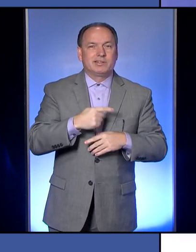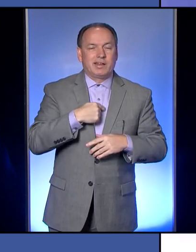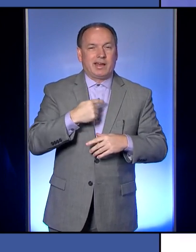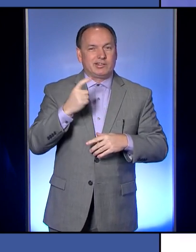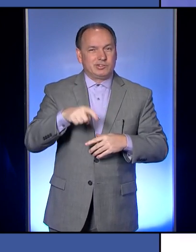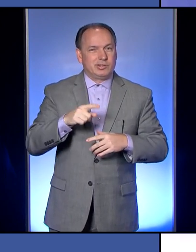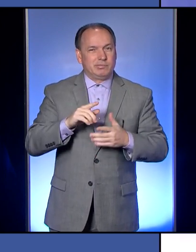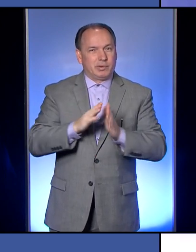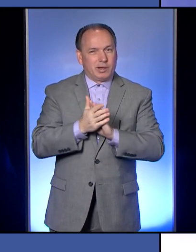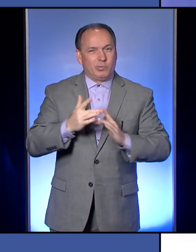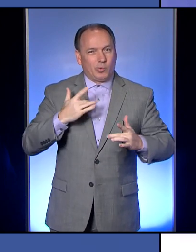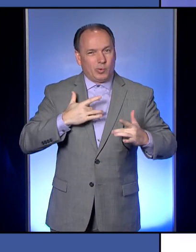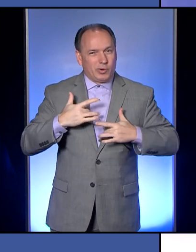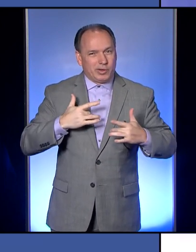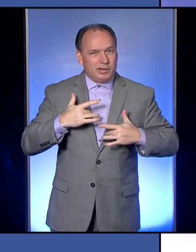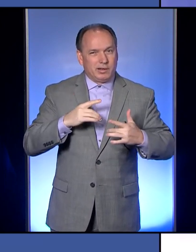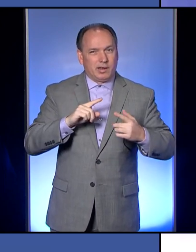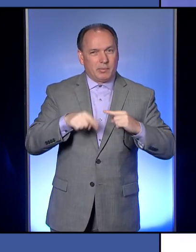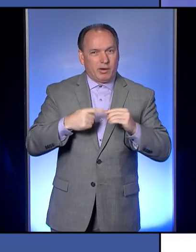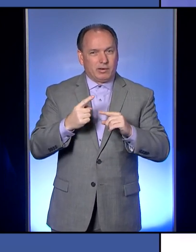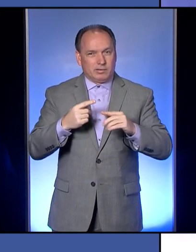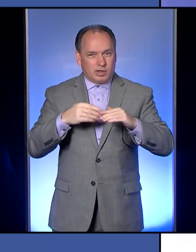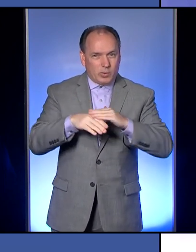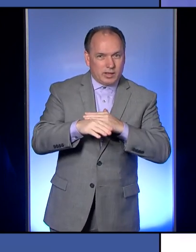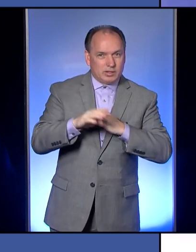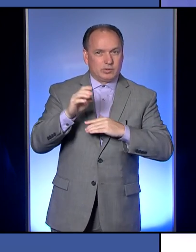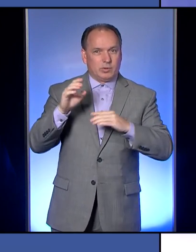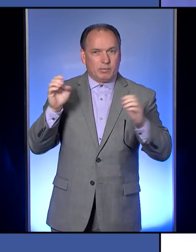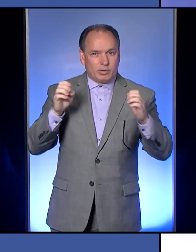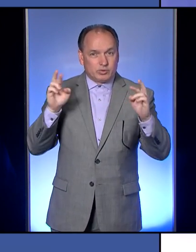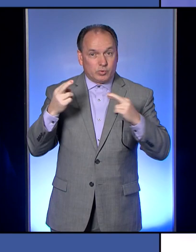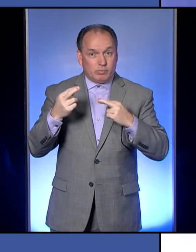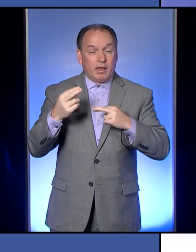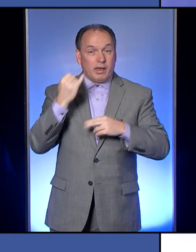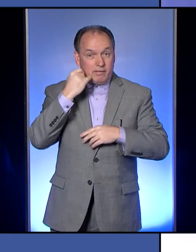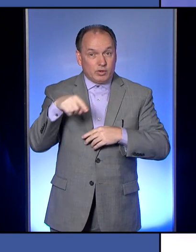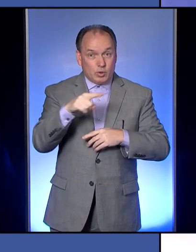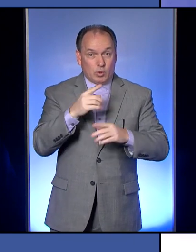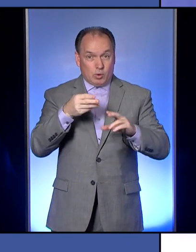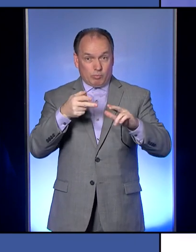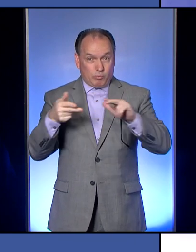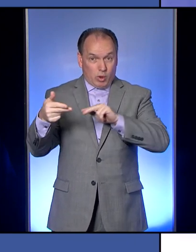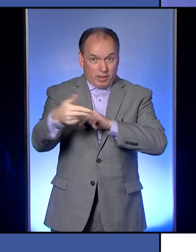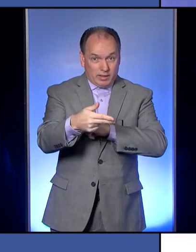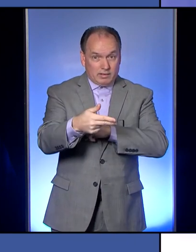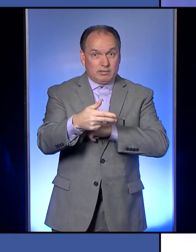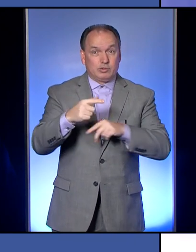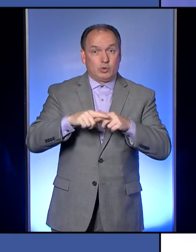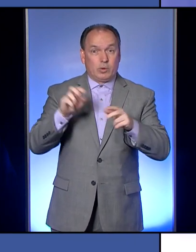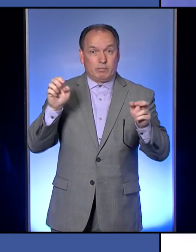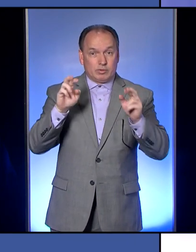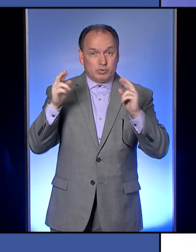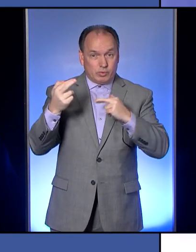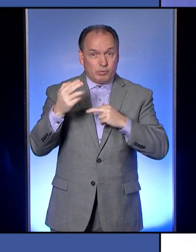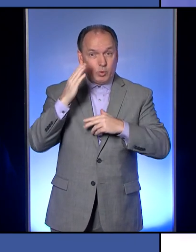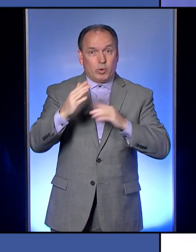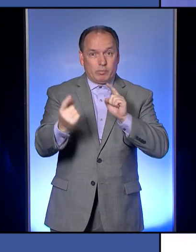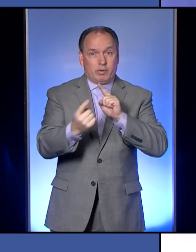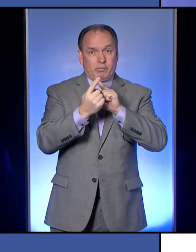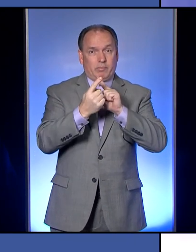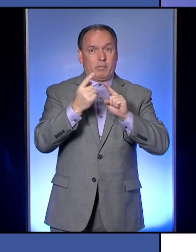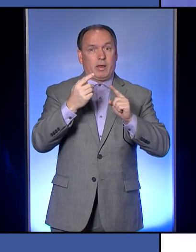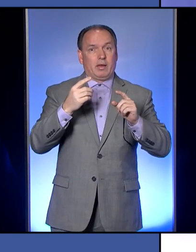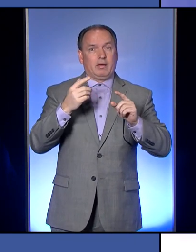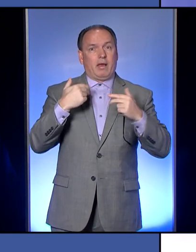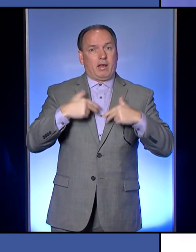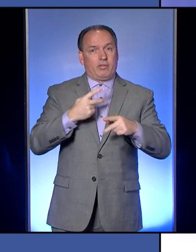about coming to the emergency department? So when you arrive at St. Vincent ER, when you pull in, you'll be greeted by a healthcare provider, and they'll ask you a